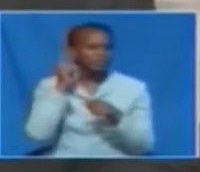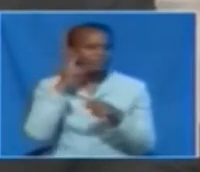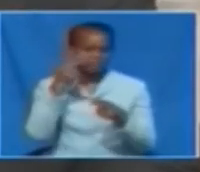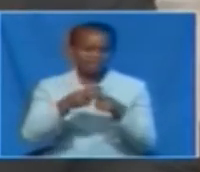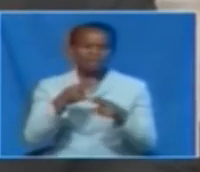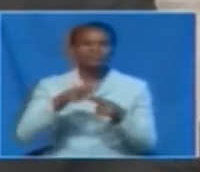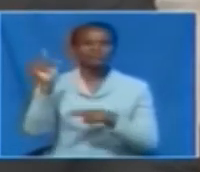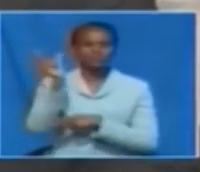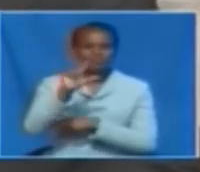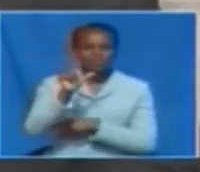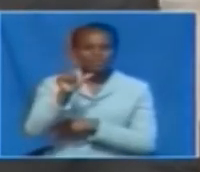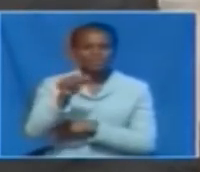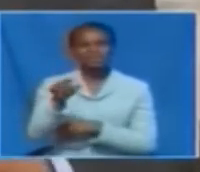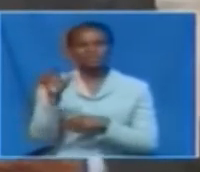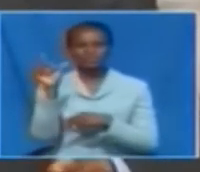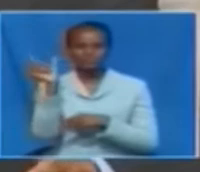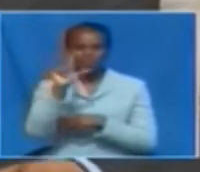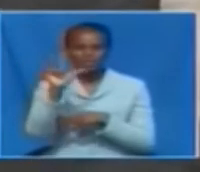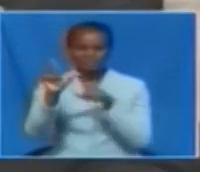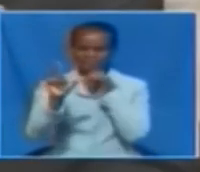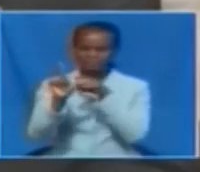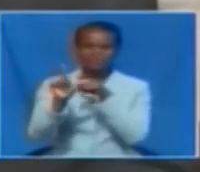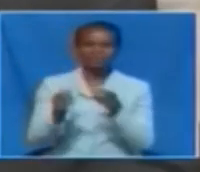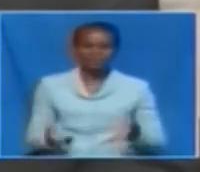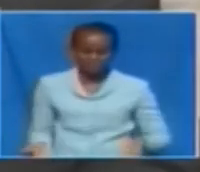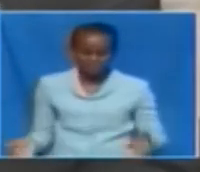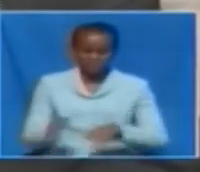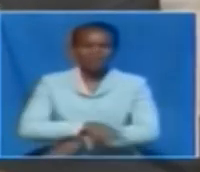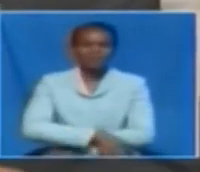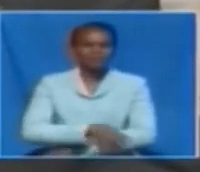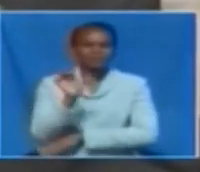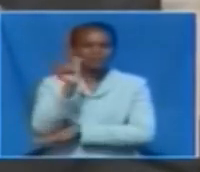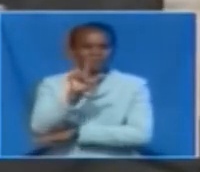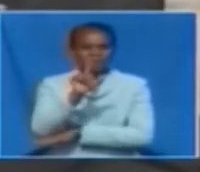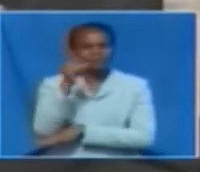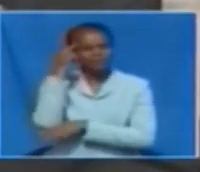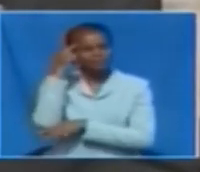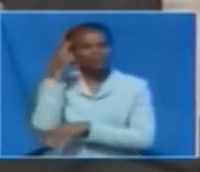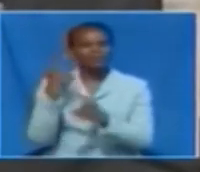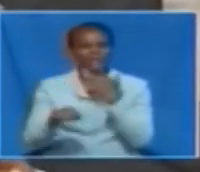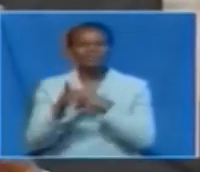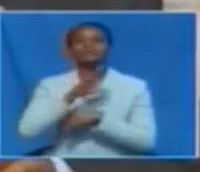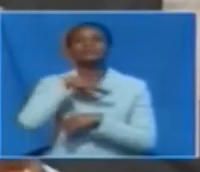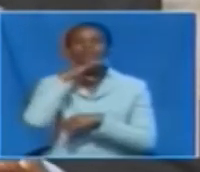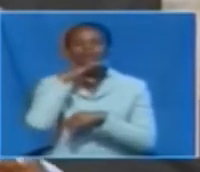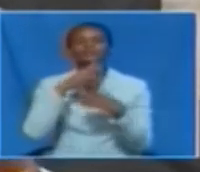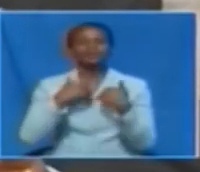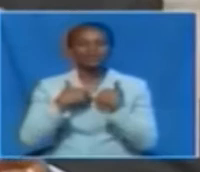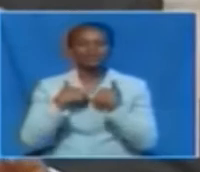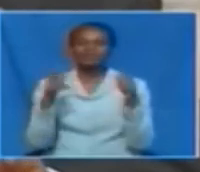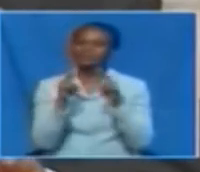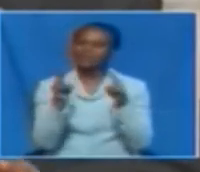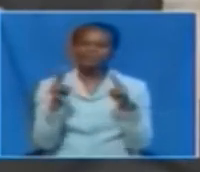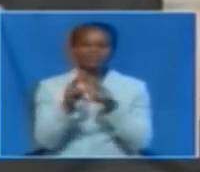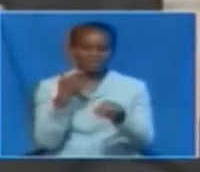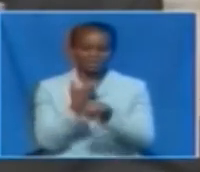wanted to see the symbol of MMD. Nobody wanted to see a chitenge for MMD. They just felt that they had enough. Very critical